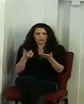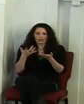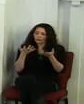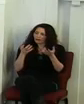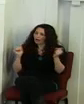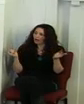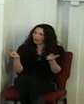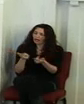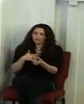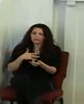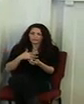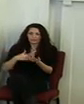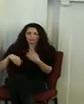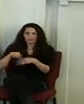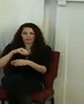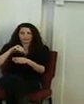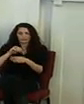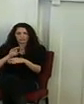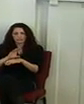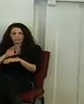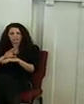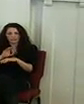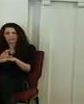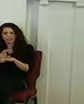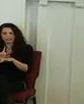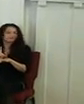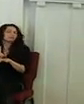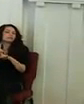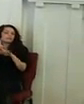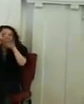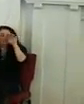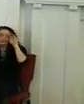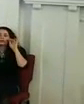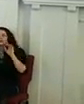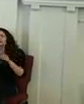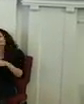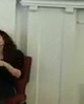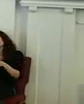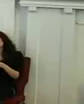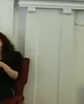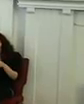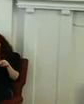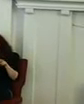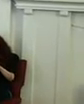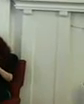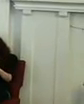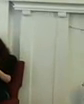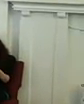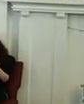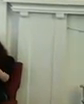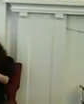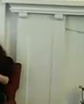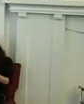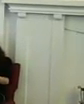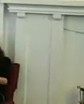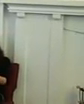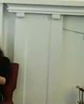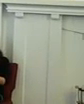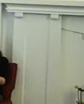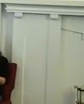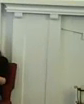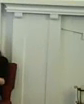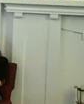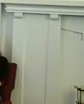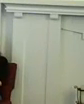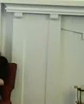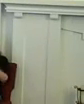church this morning, we try to embody the hands and the feet and the heart of Jesus Christ, not only here in this church, but in the world. And we sincerely hope that